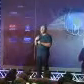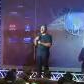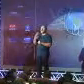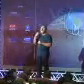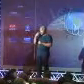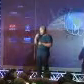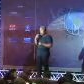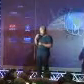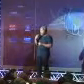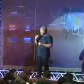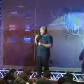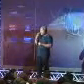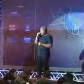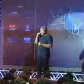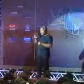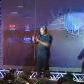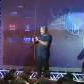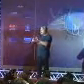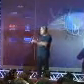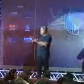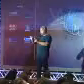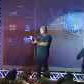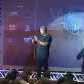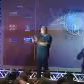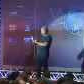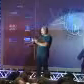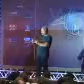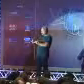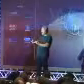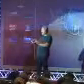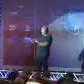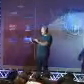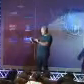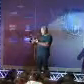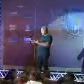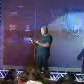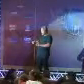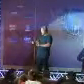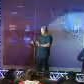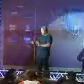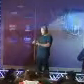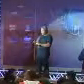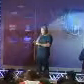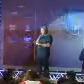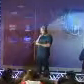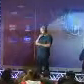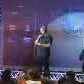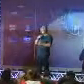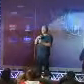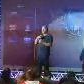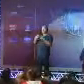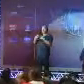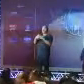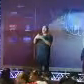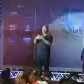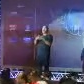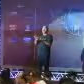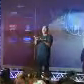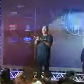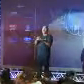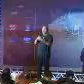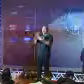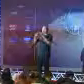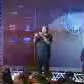to write and develop to formal standards, how to locate and engage